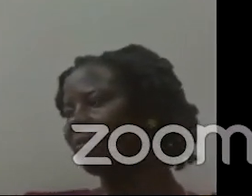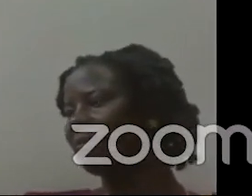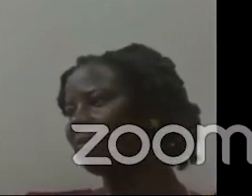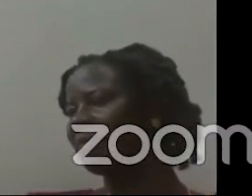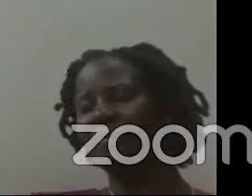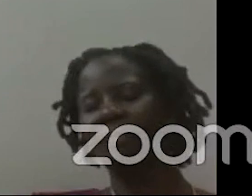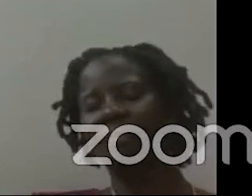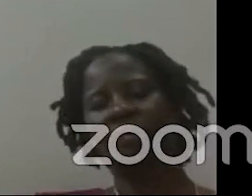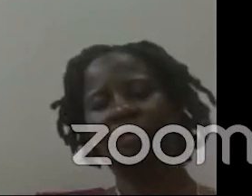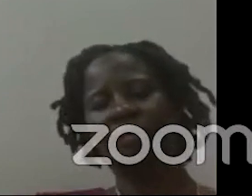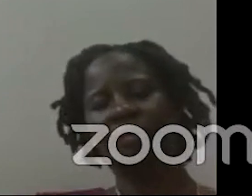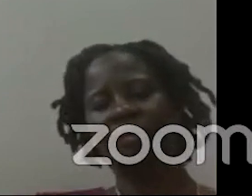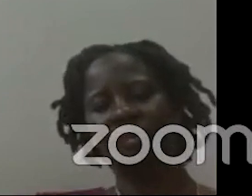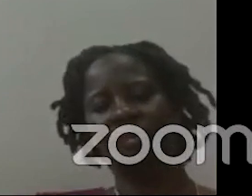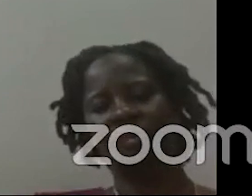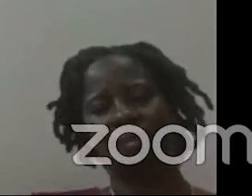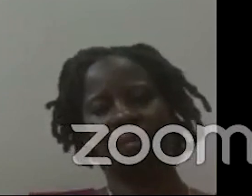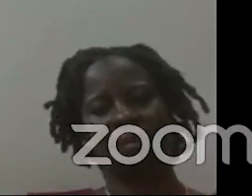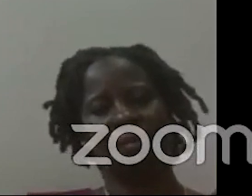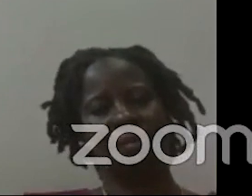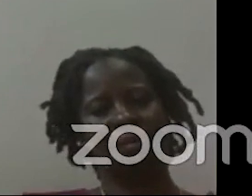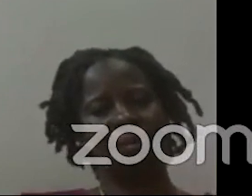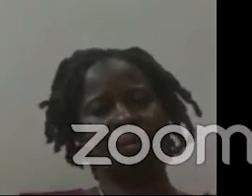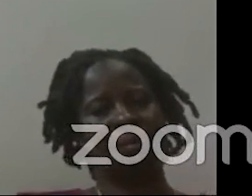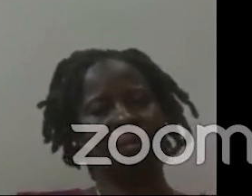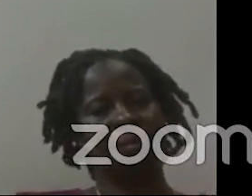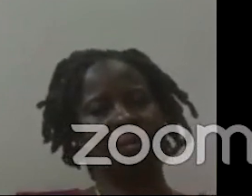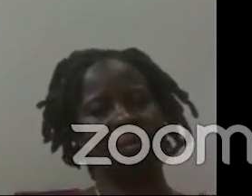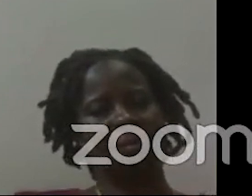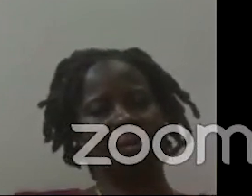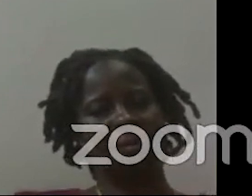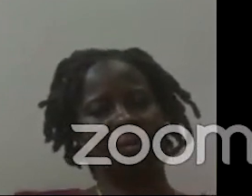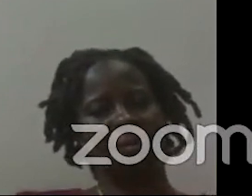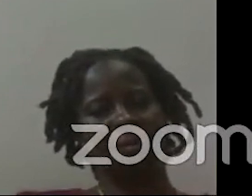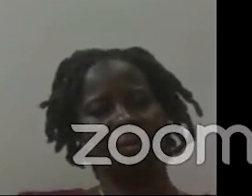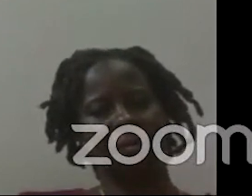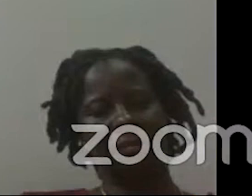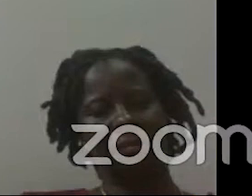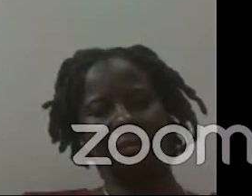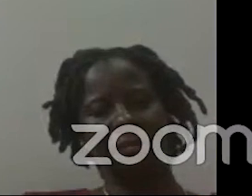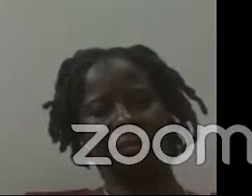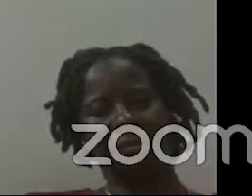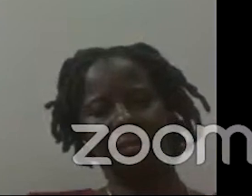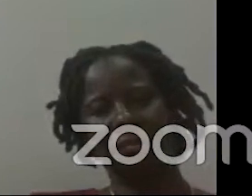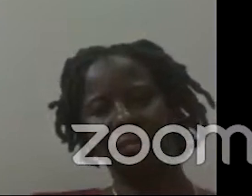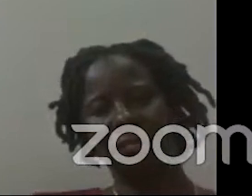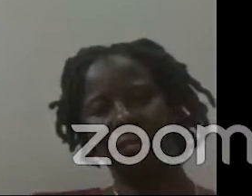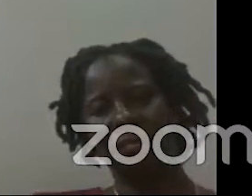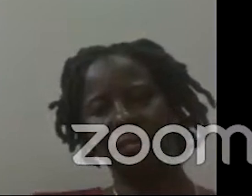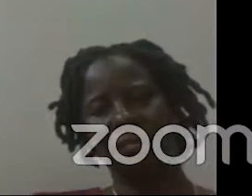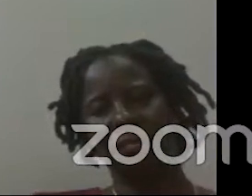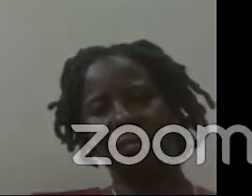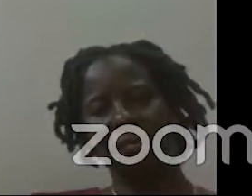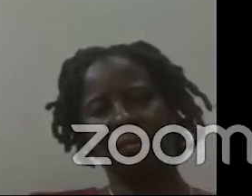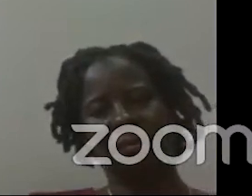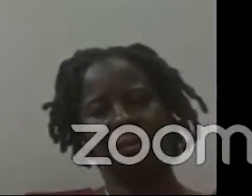I empower the ladies working in Jubilee who are into this line. So that stereotype